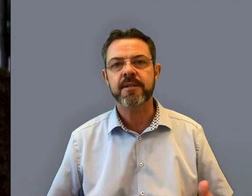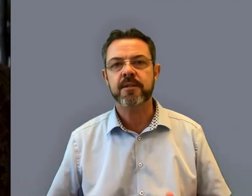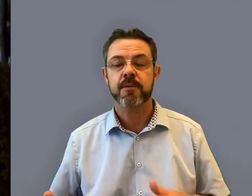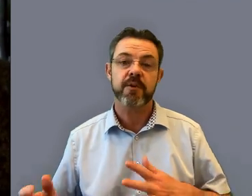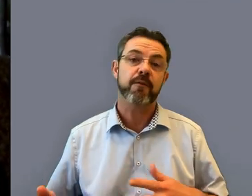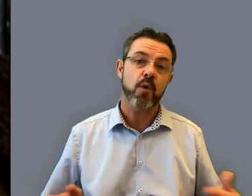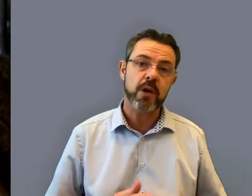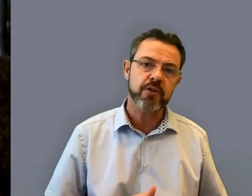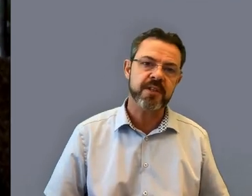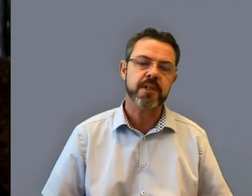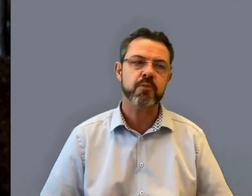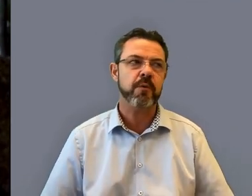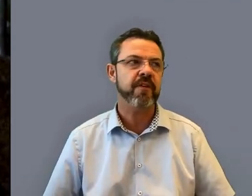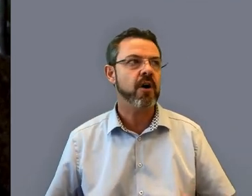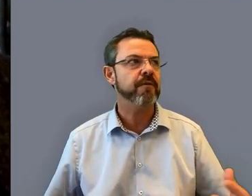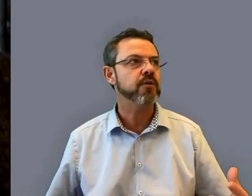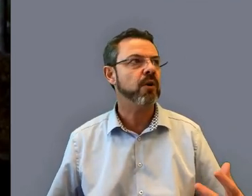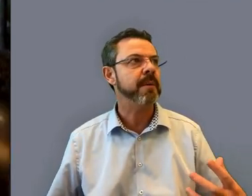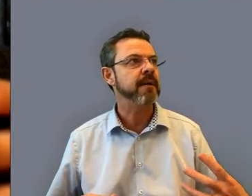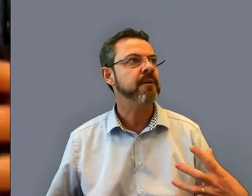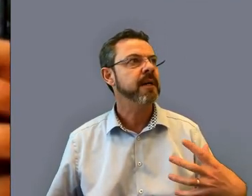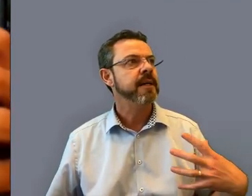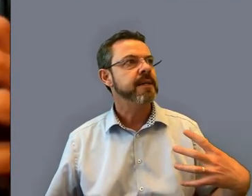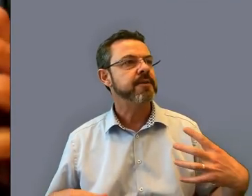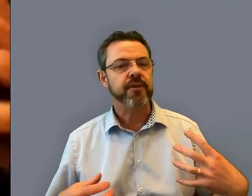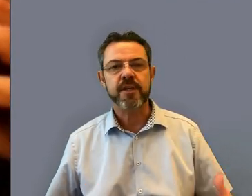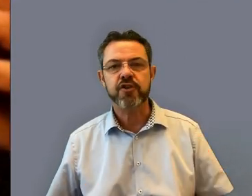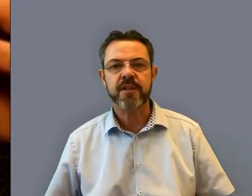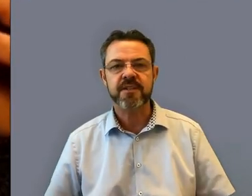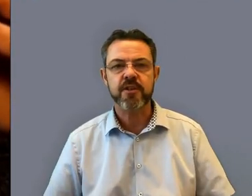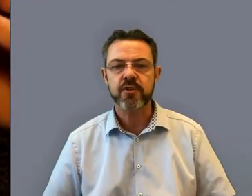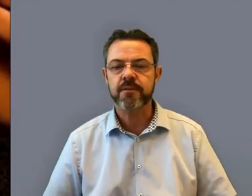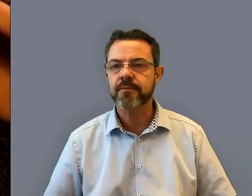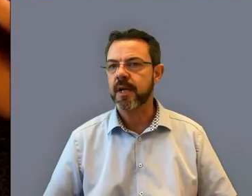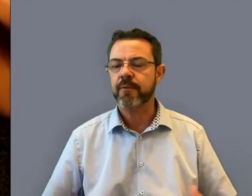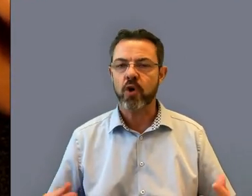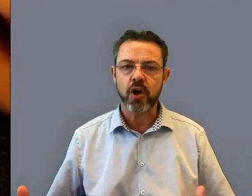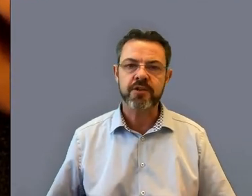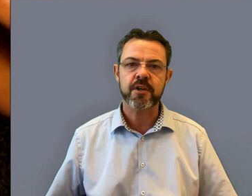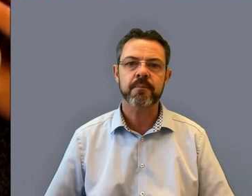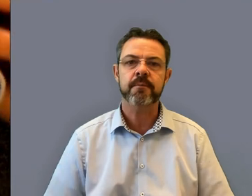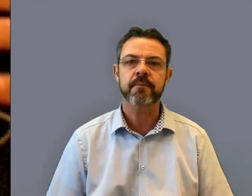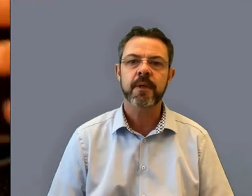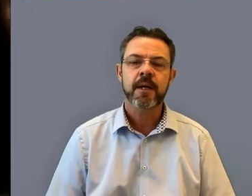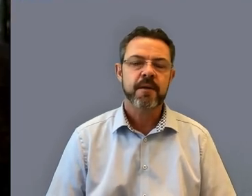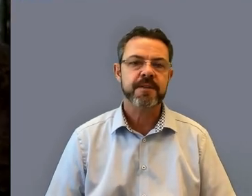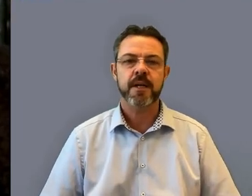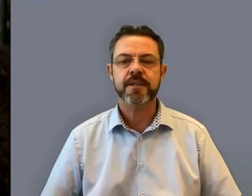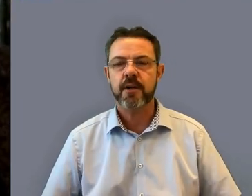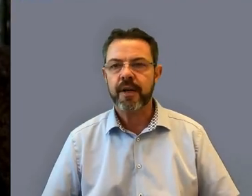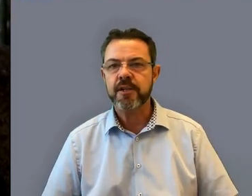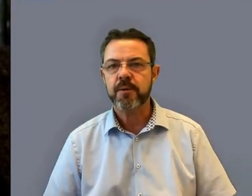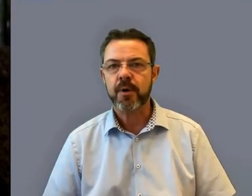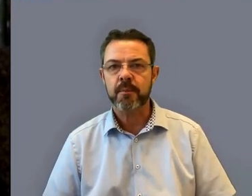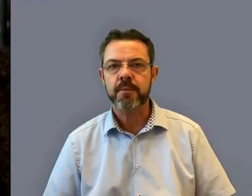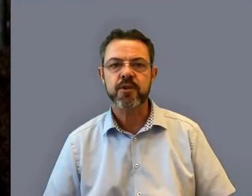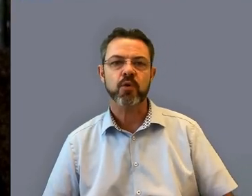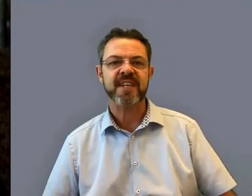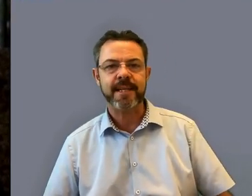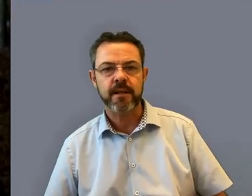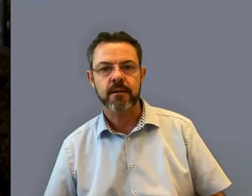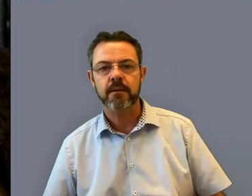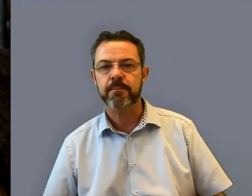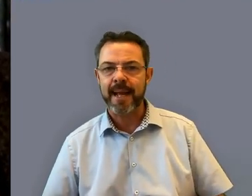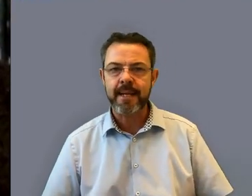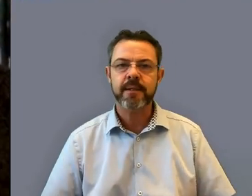supply chains, in terms of forward logistics, we very often talk about strategic decisions, kind of your long-term facility location problems,